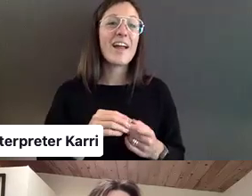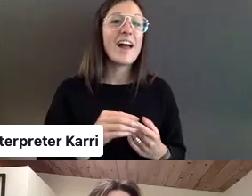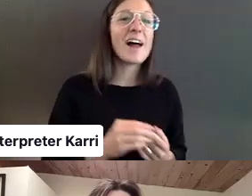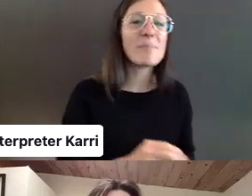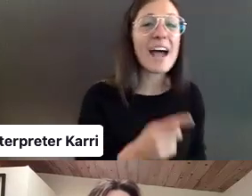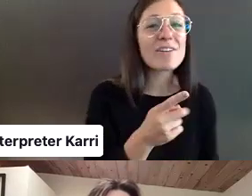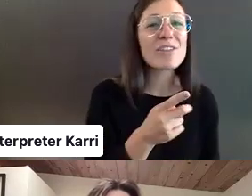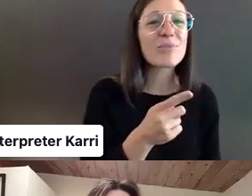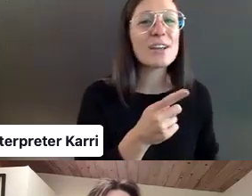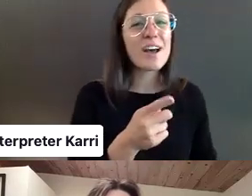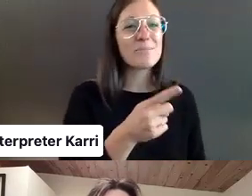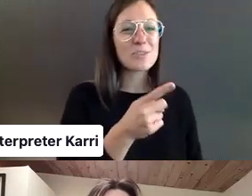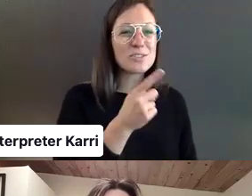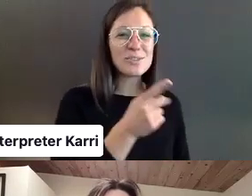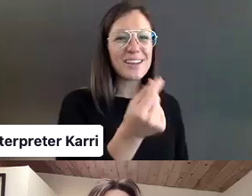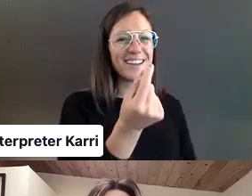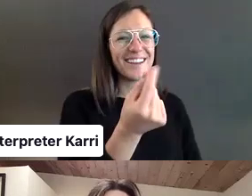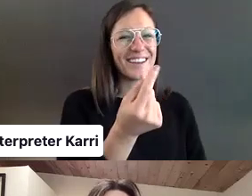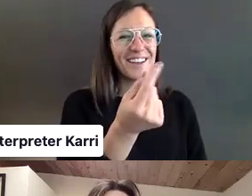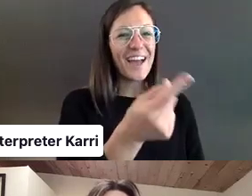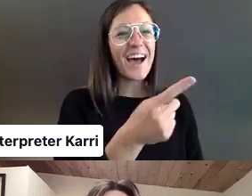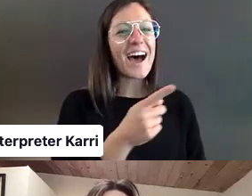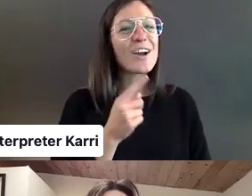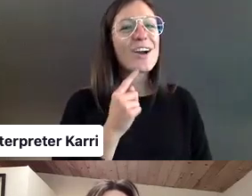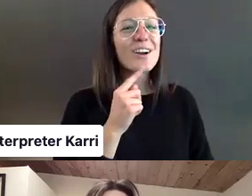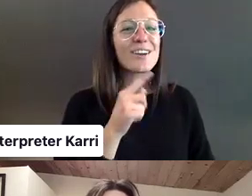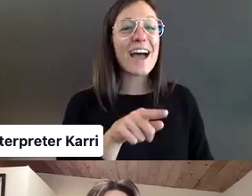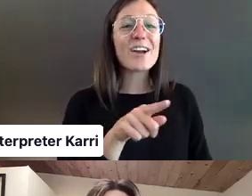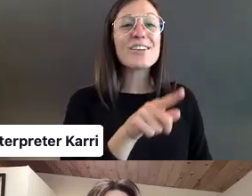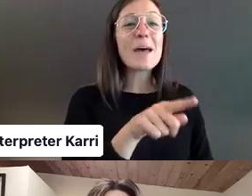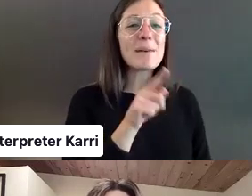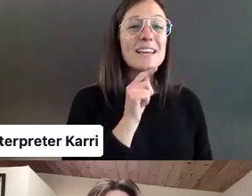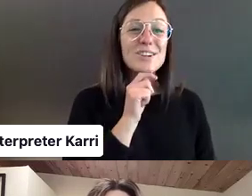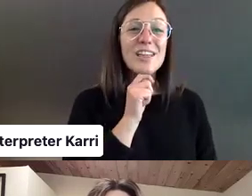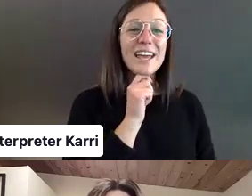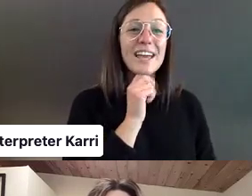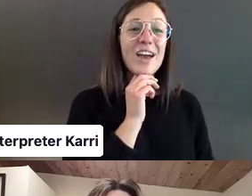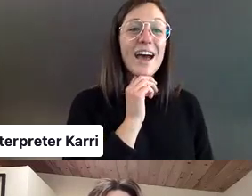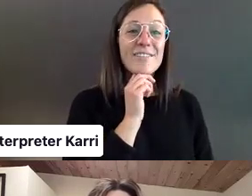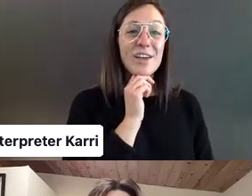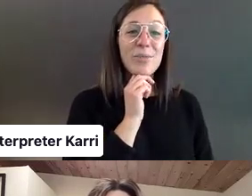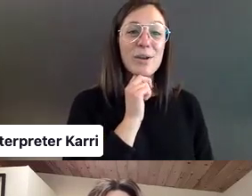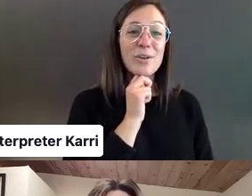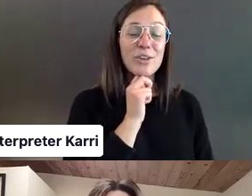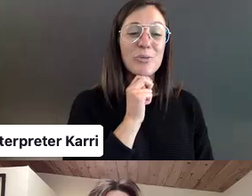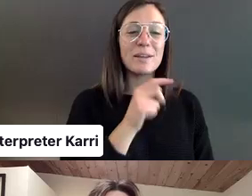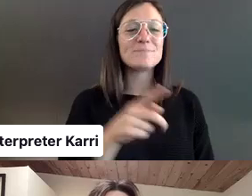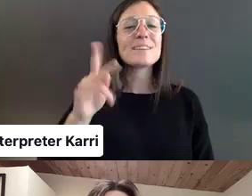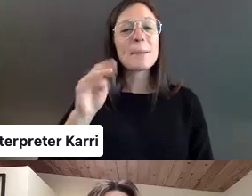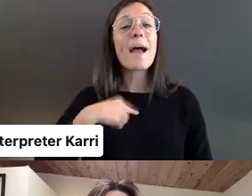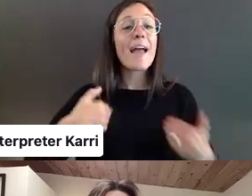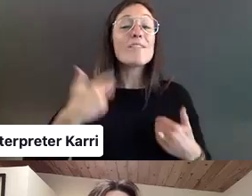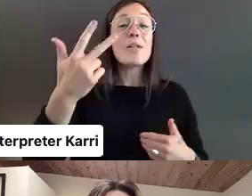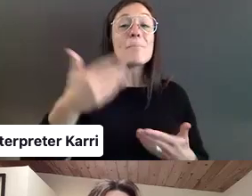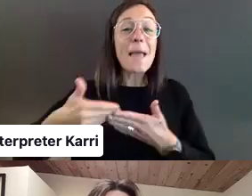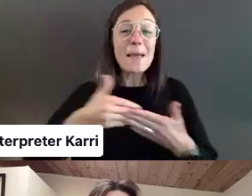On our next, I have a three. Don't you? I have two baby pigs are, girls like, that having a are pot three-year-old bellies that